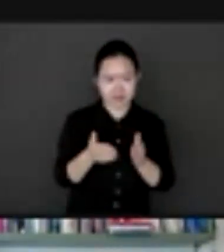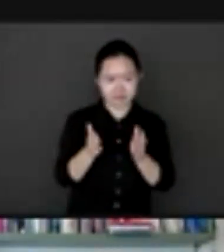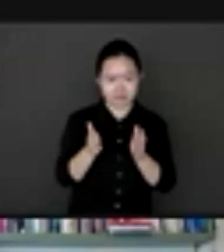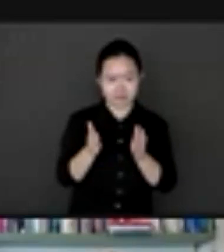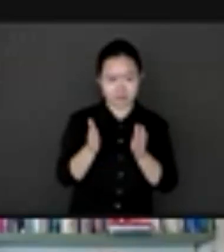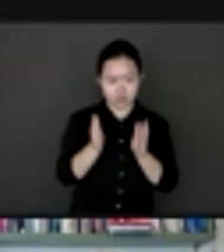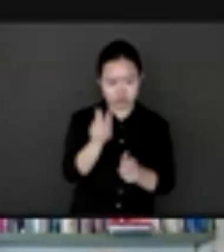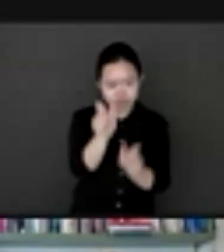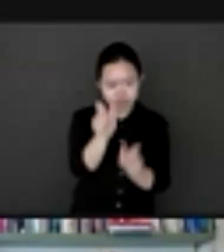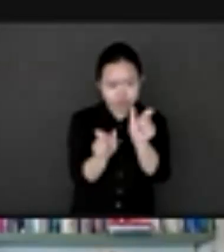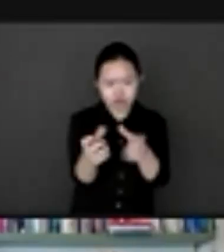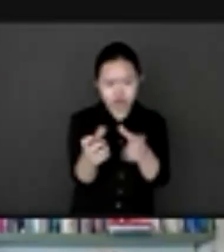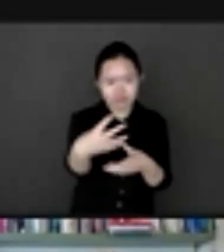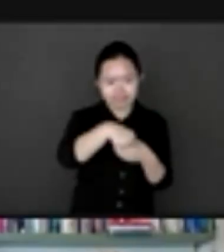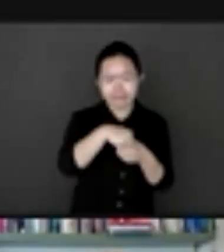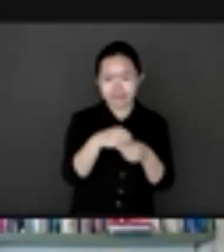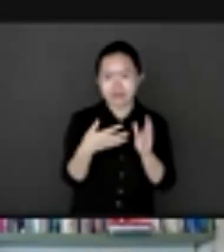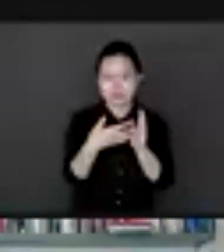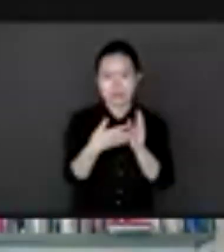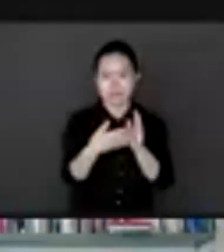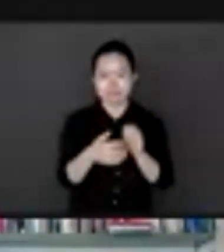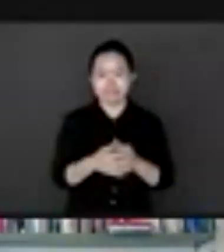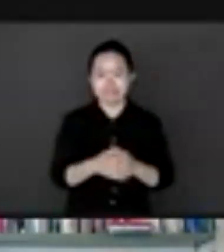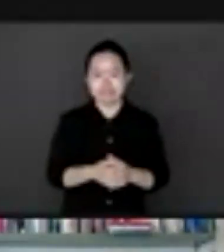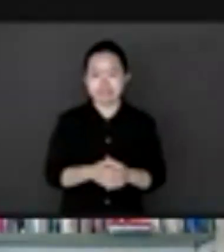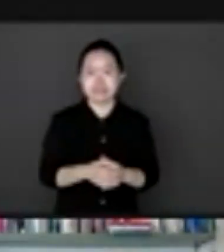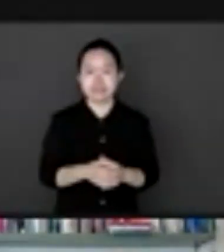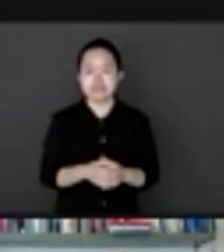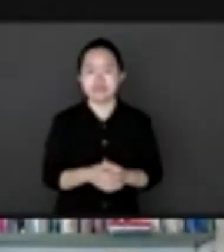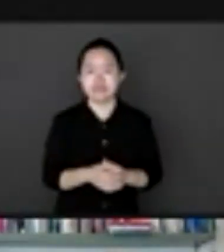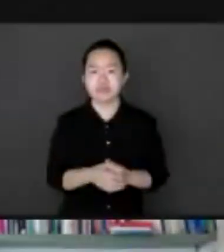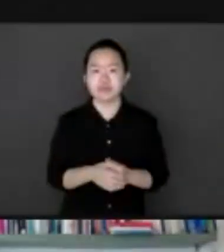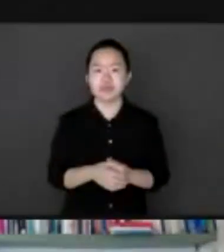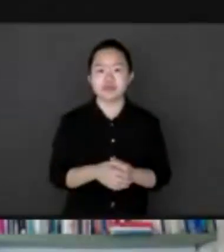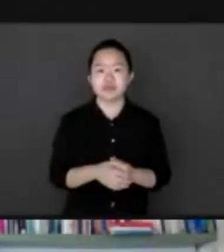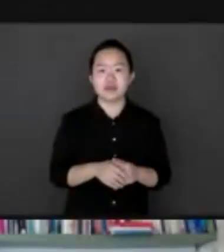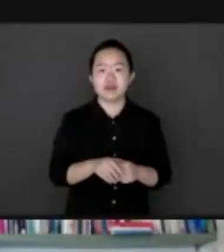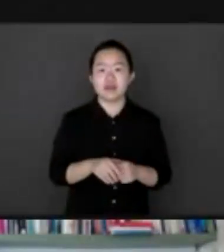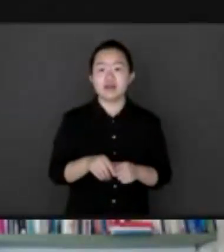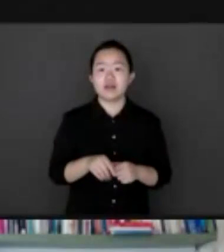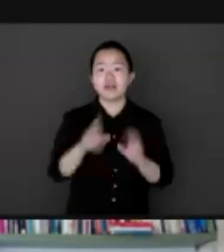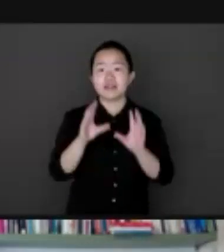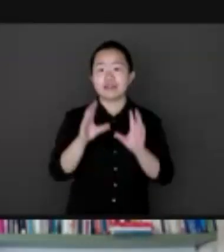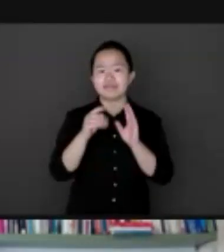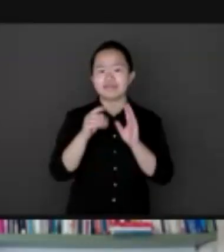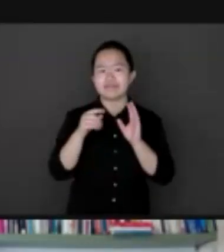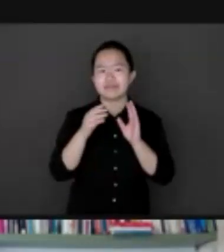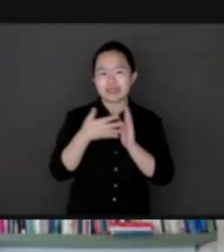Wired Next Fest in Milan, portrayed in the picture, on the bottom picture. One more slide,